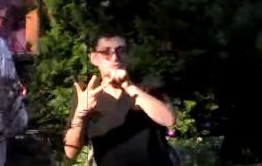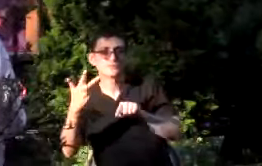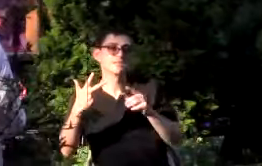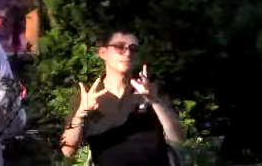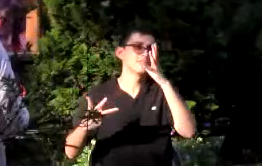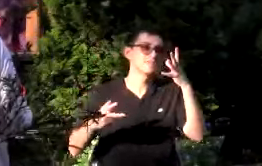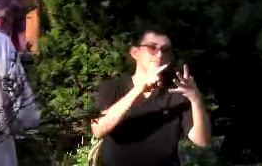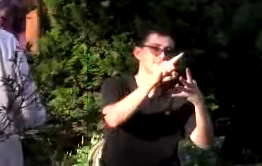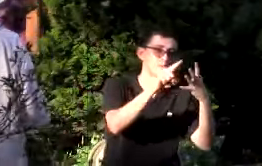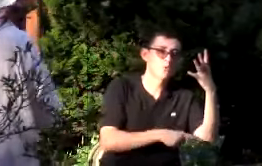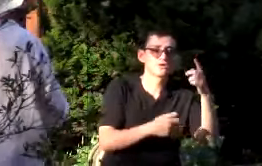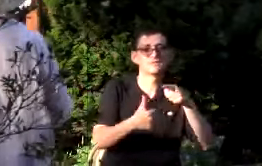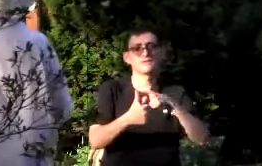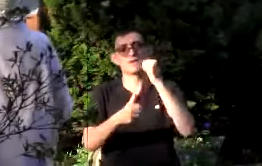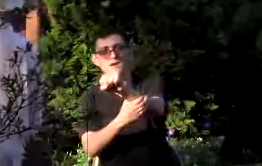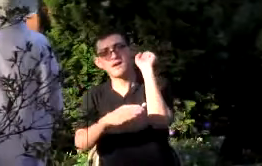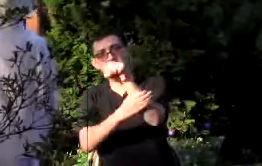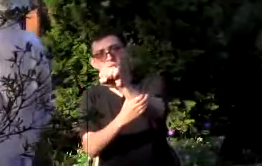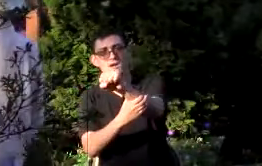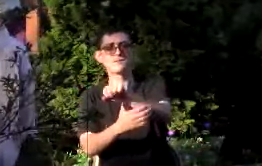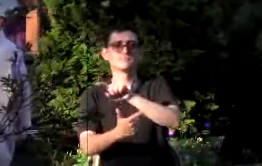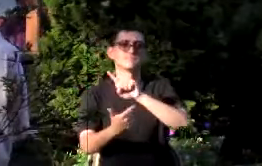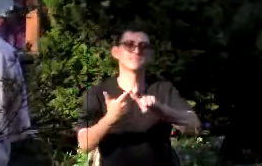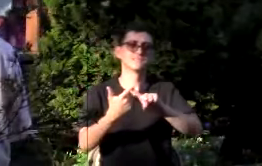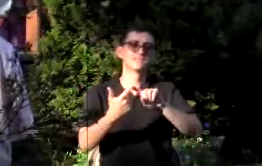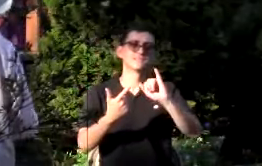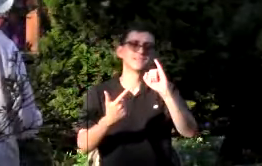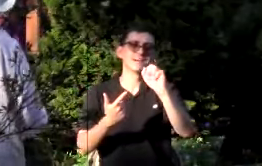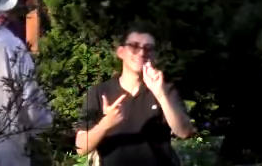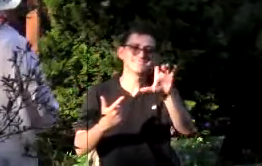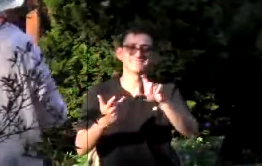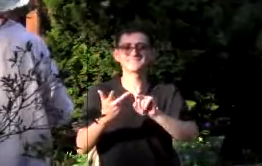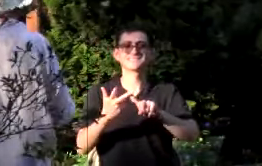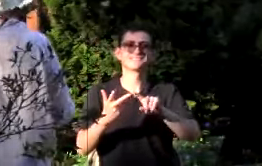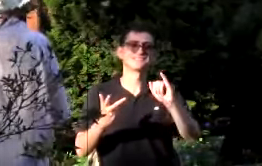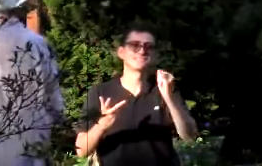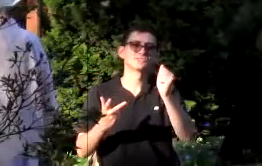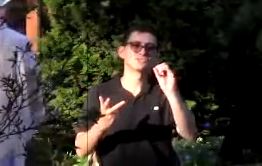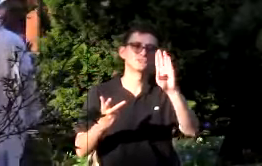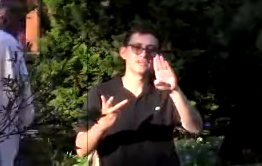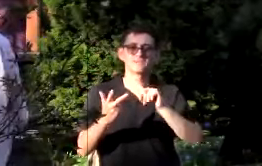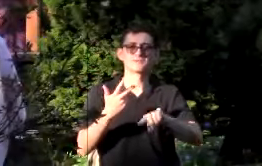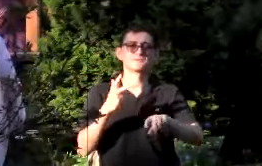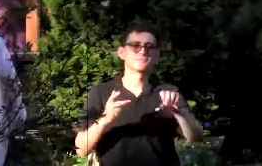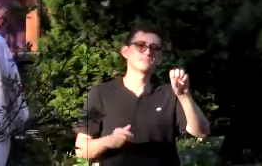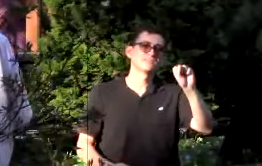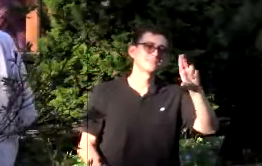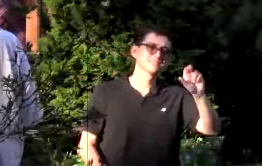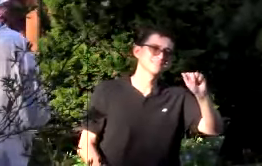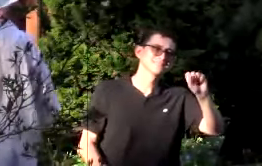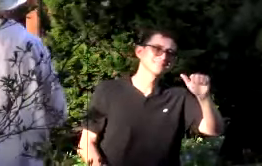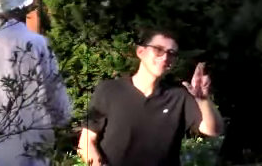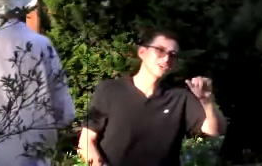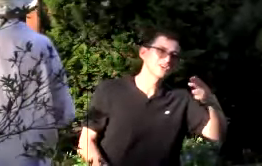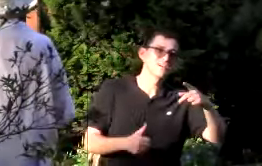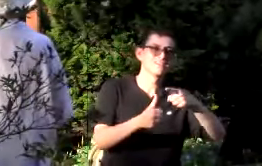Elohei Abraham, Elohei Yitzhak, Elohei Yaakov, Elohei Sarah,